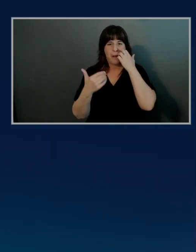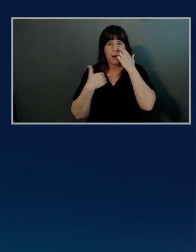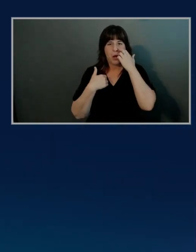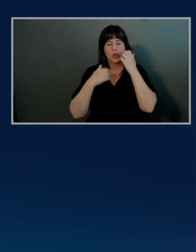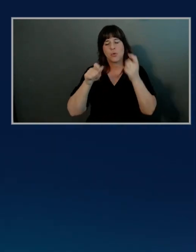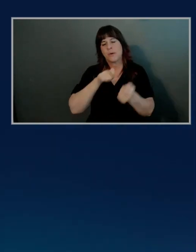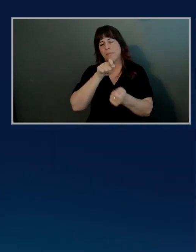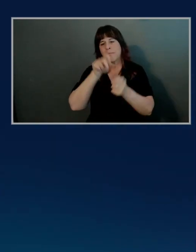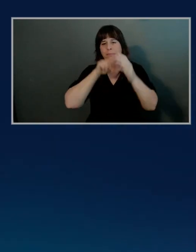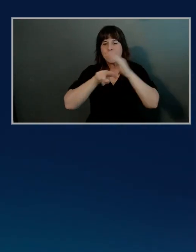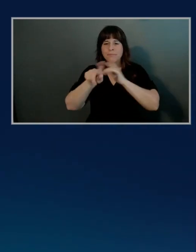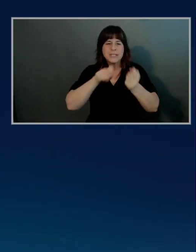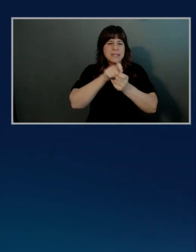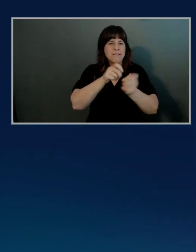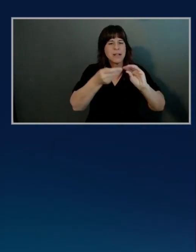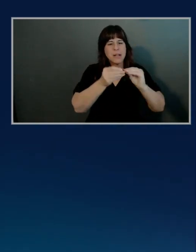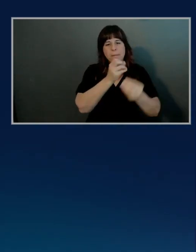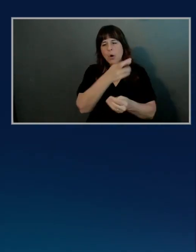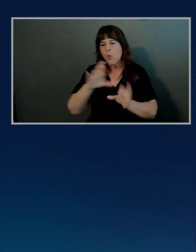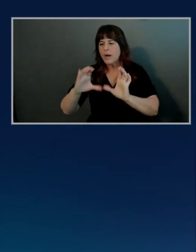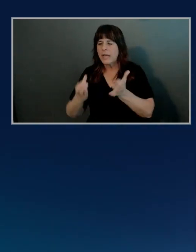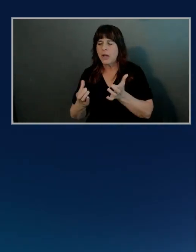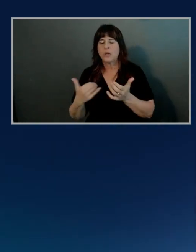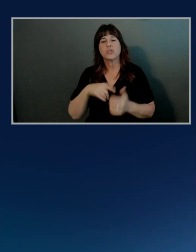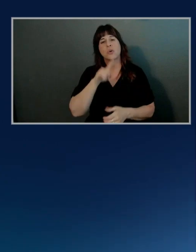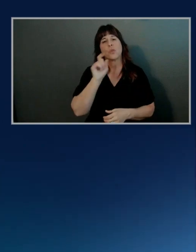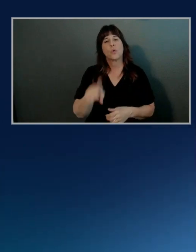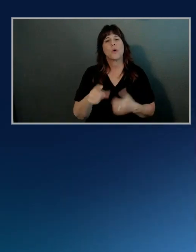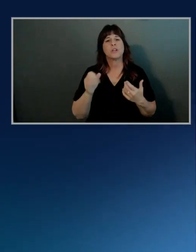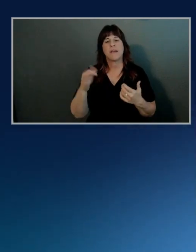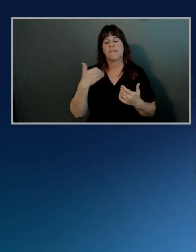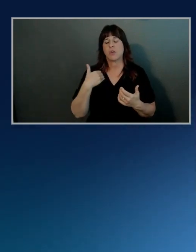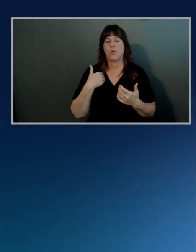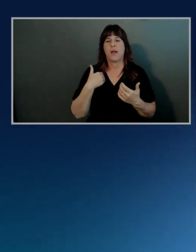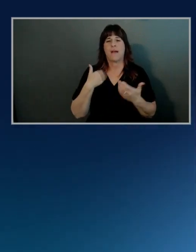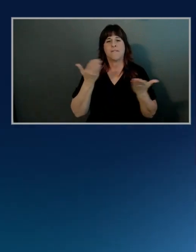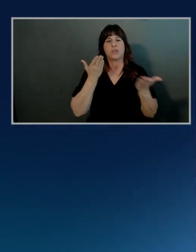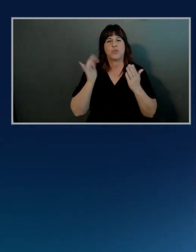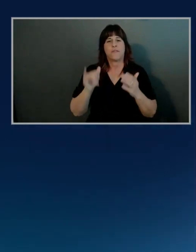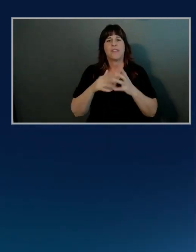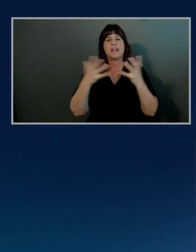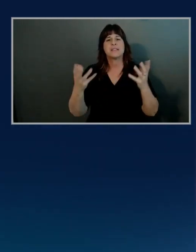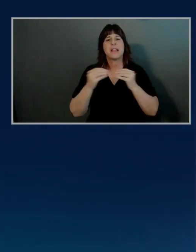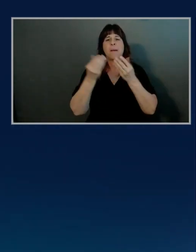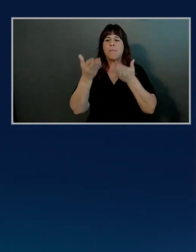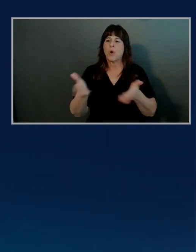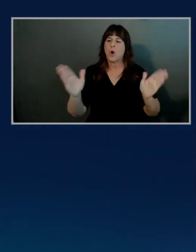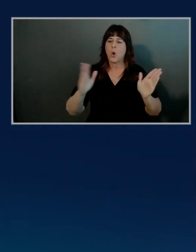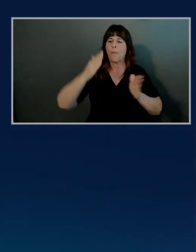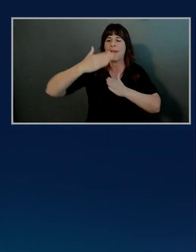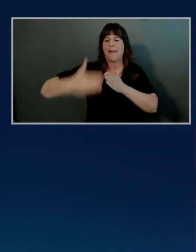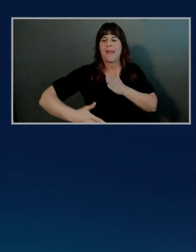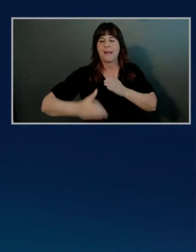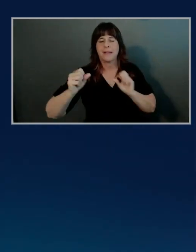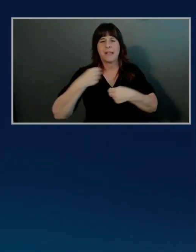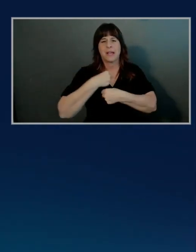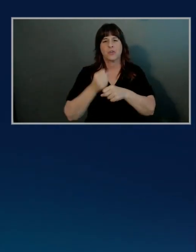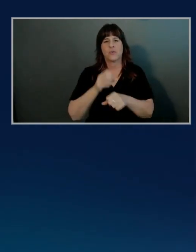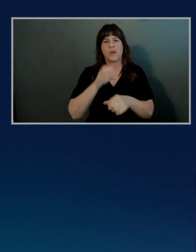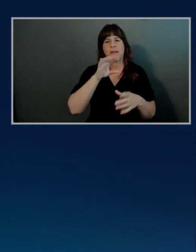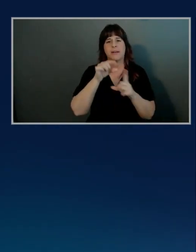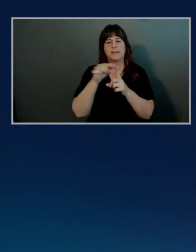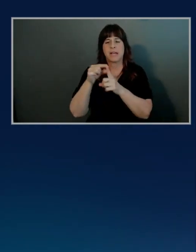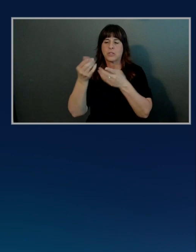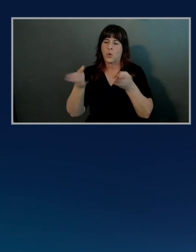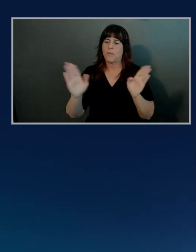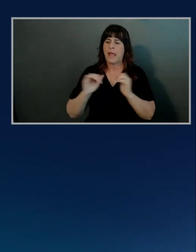or a particular category. So the question is, if you have a service that is a lot more open-ended, that can generate text quite openly, how